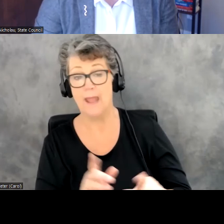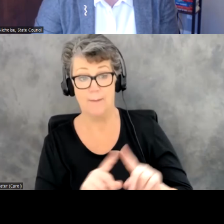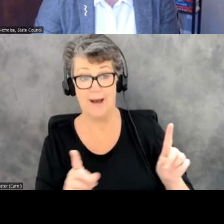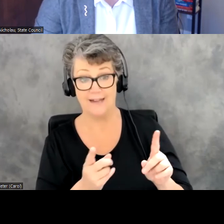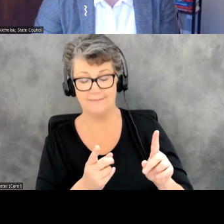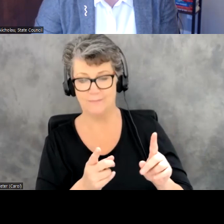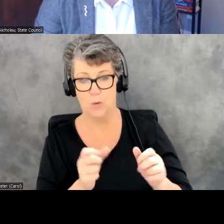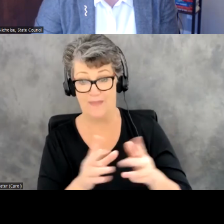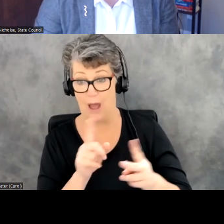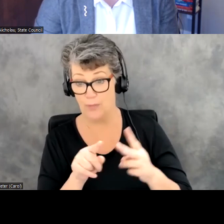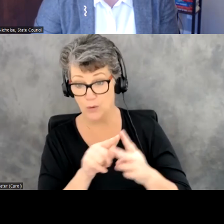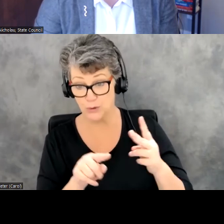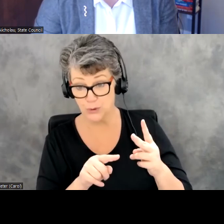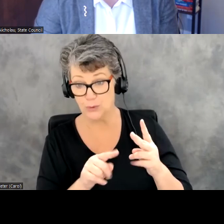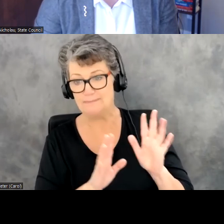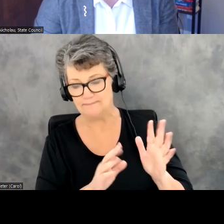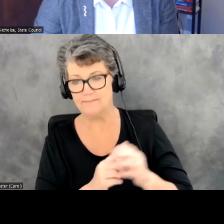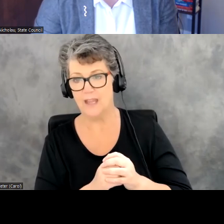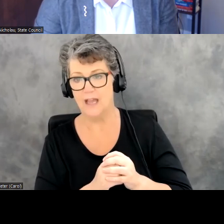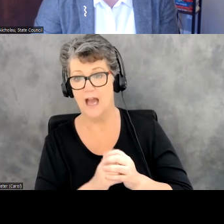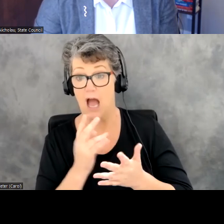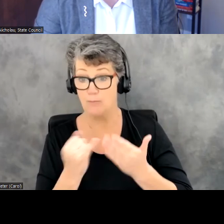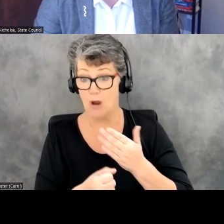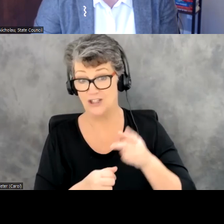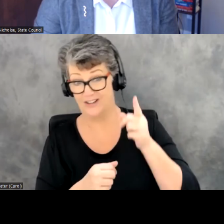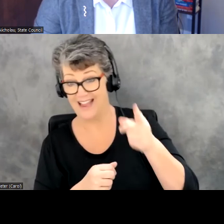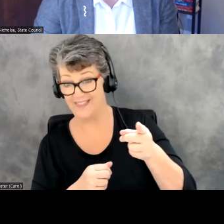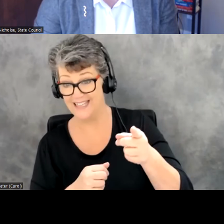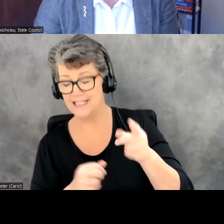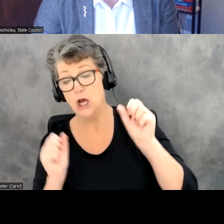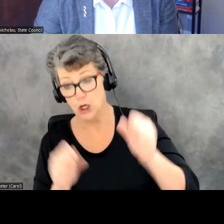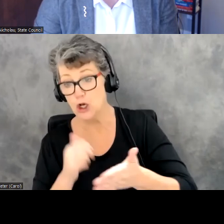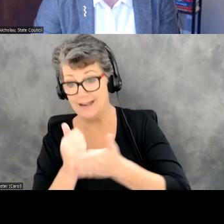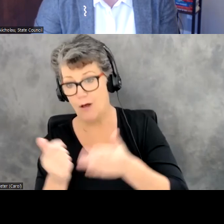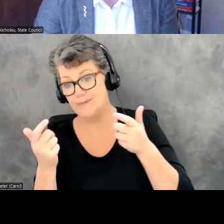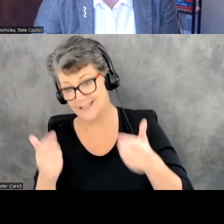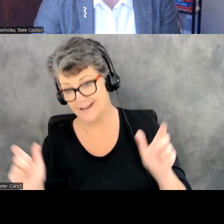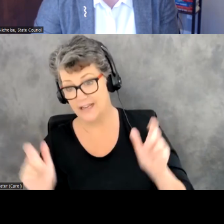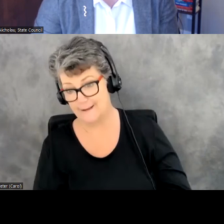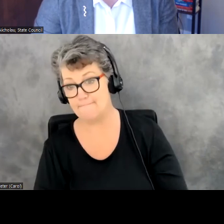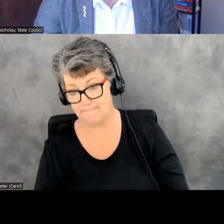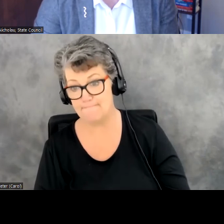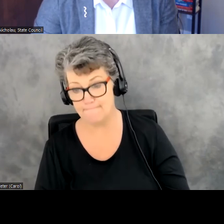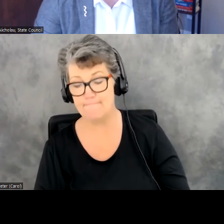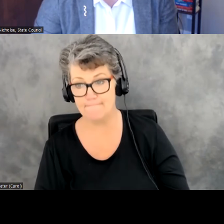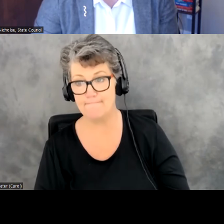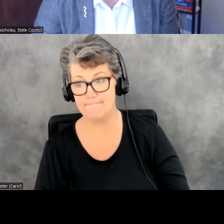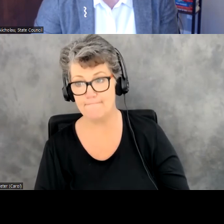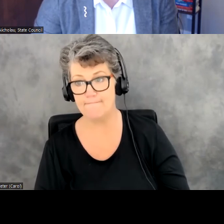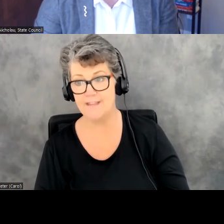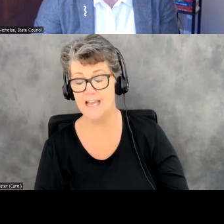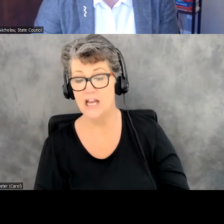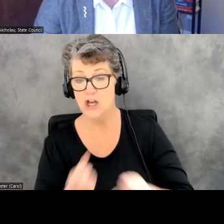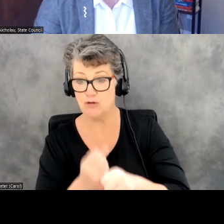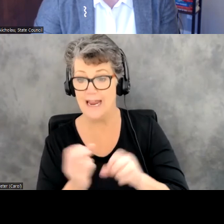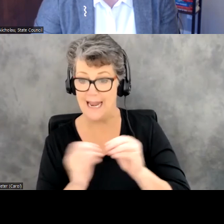lacking those items, a project like this could help significantly in creating